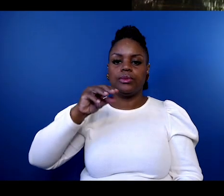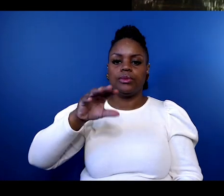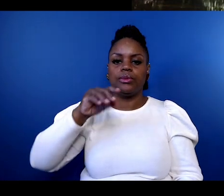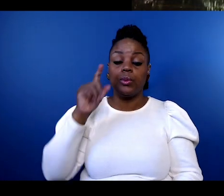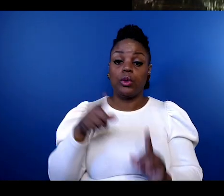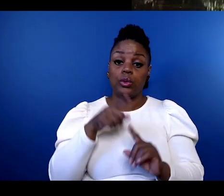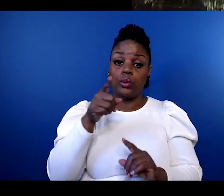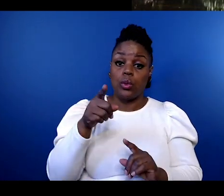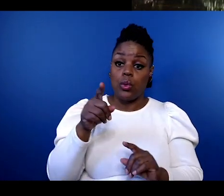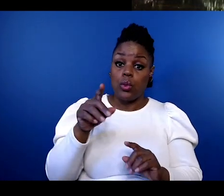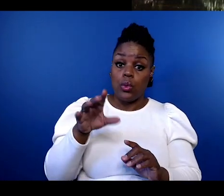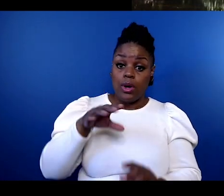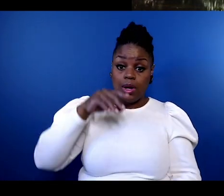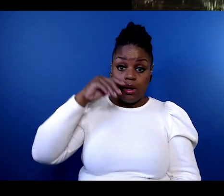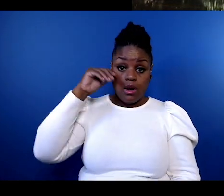exhale and curve.